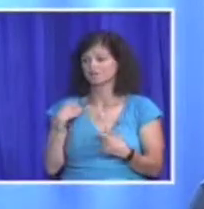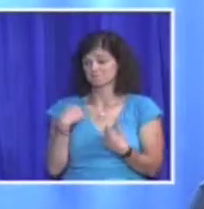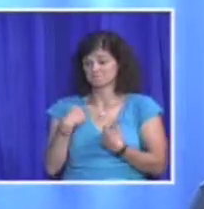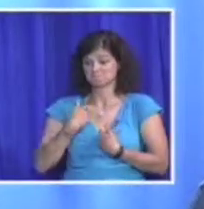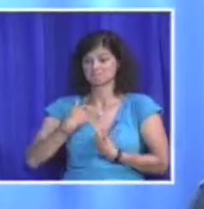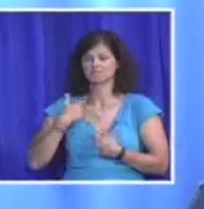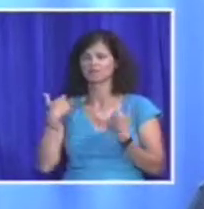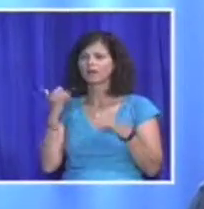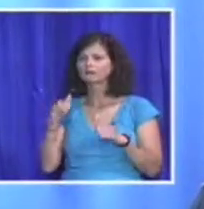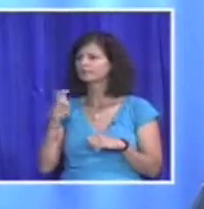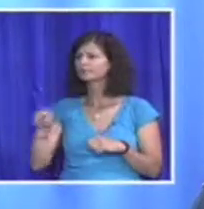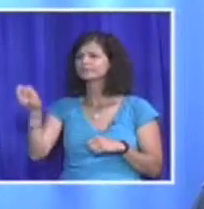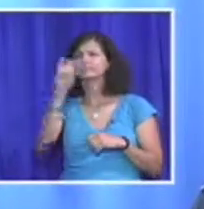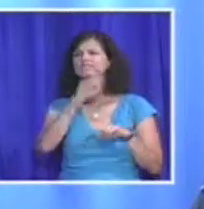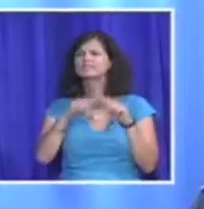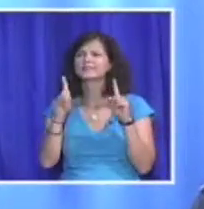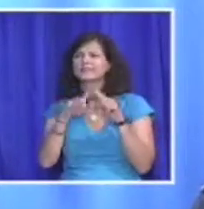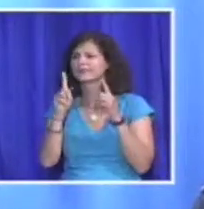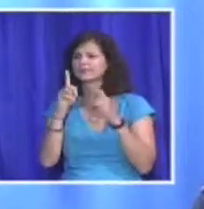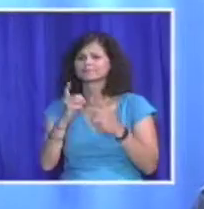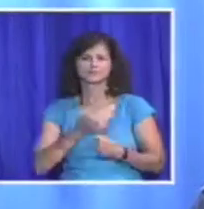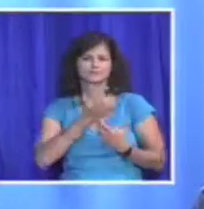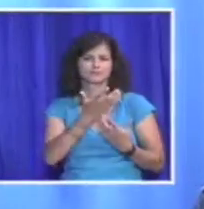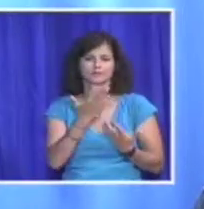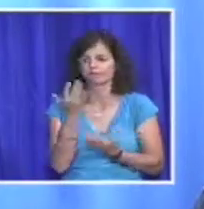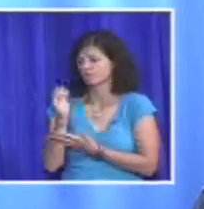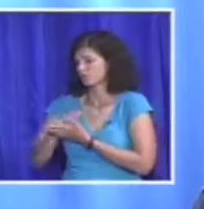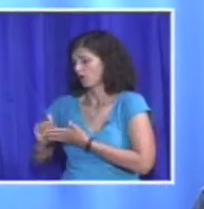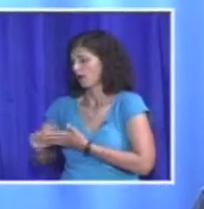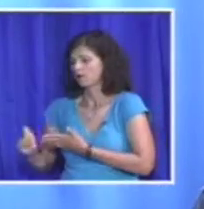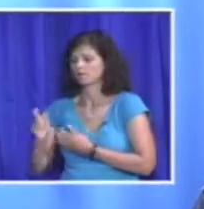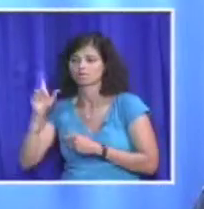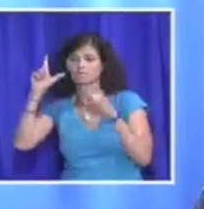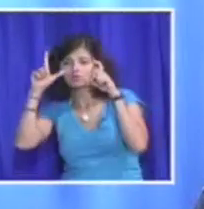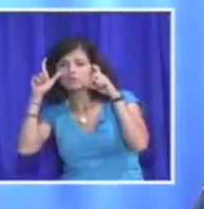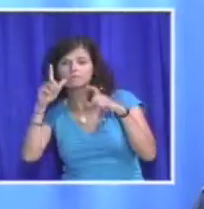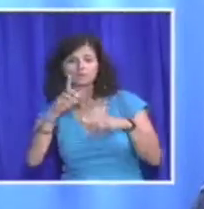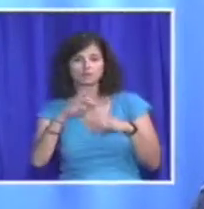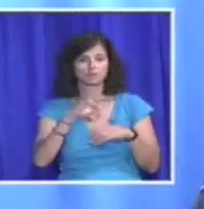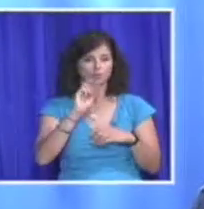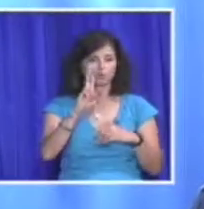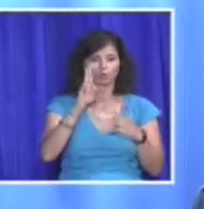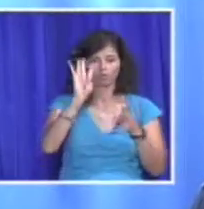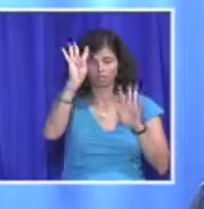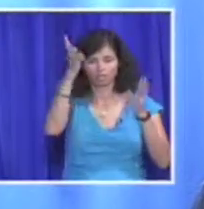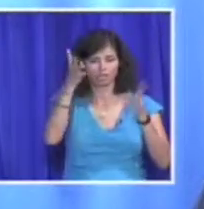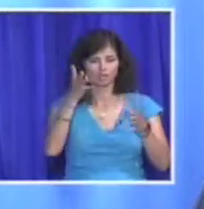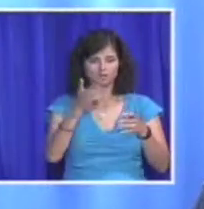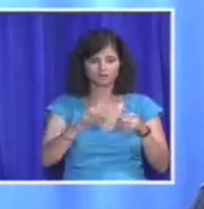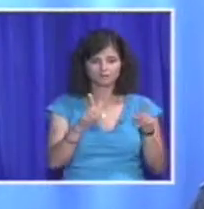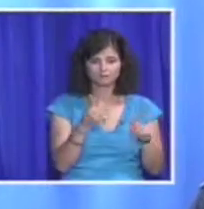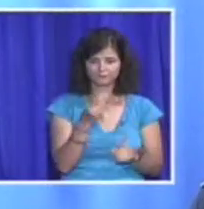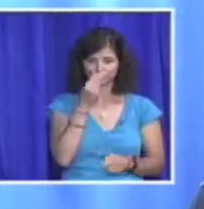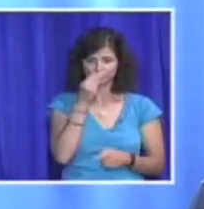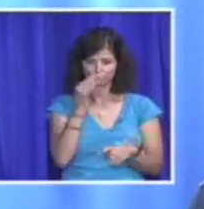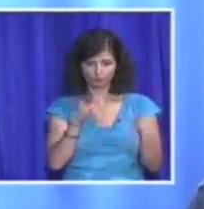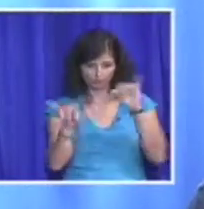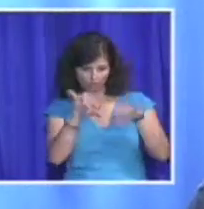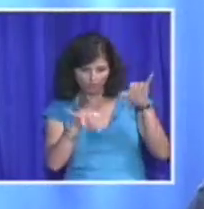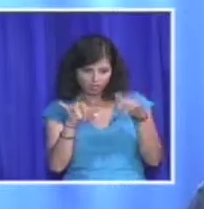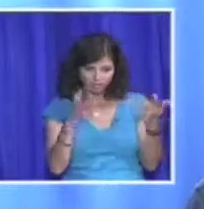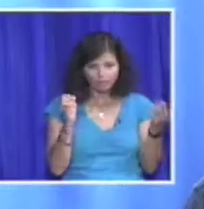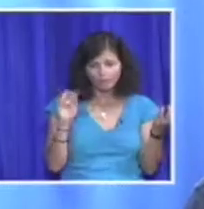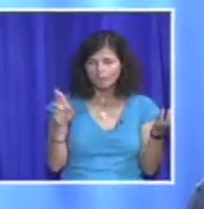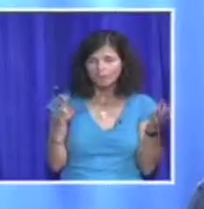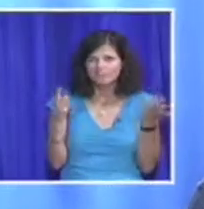fields of expression, whether it's writing, maybe it's photography, maybe it's coming up with a certain food dish or different things.